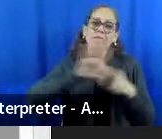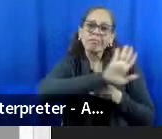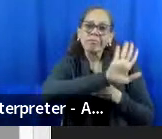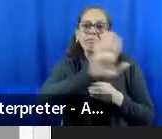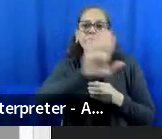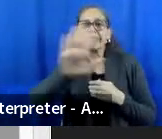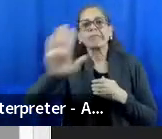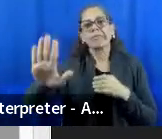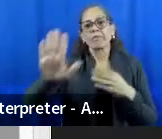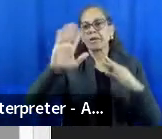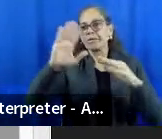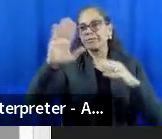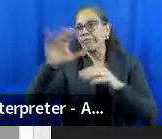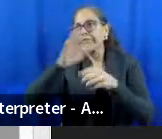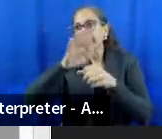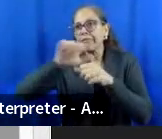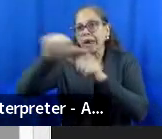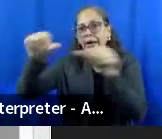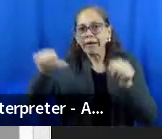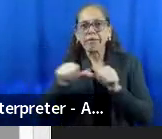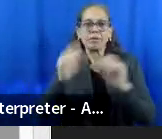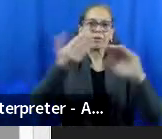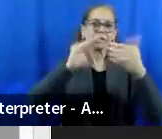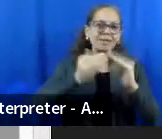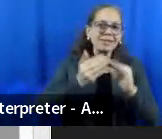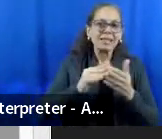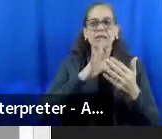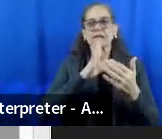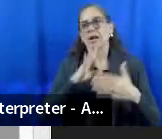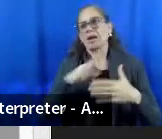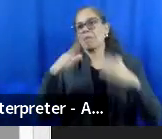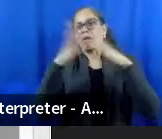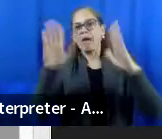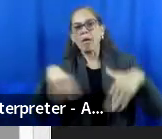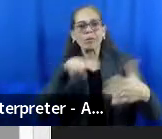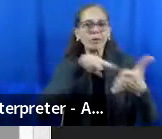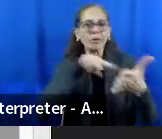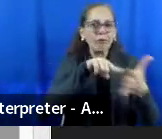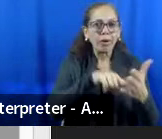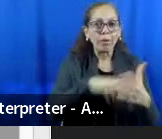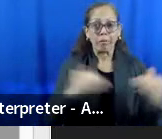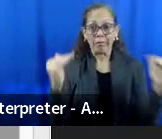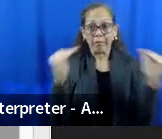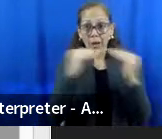to help facilitate challenging conversations about housing affordability, equity,